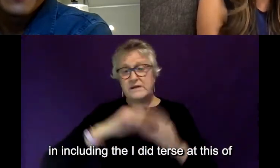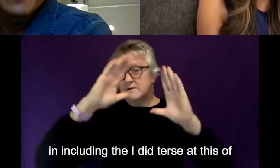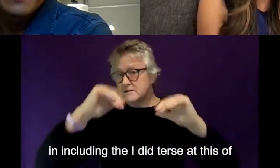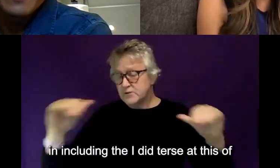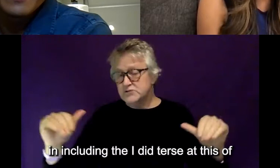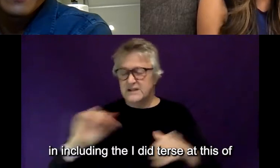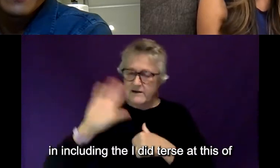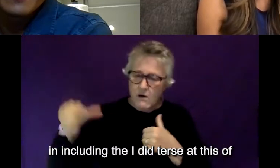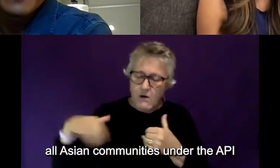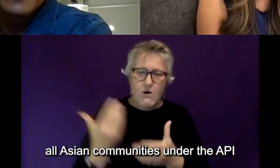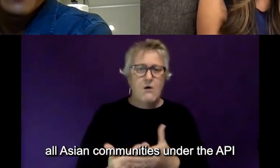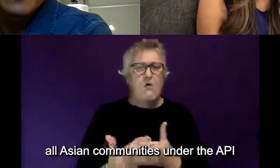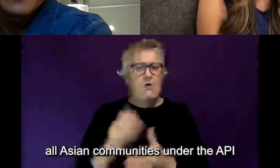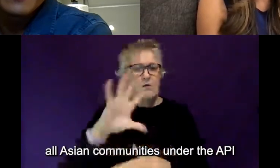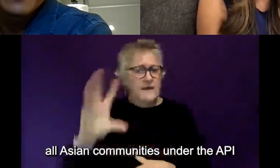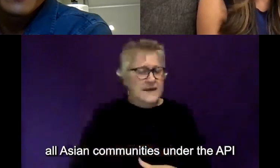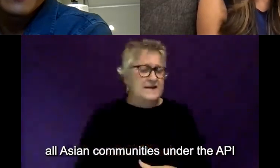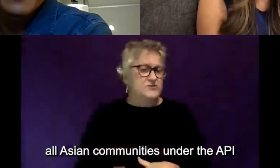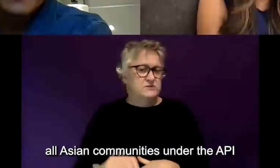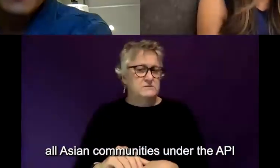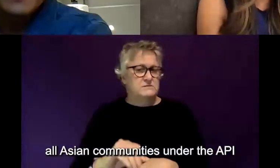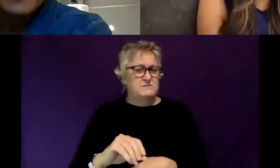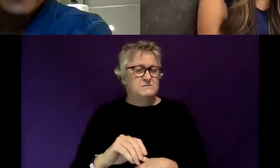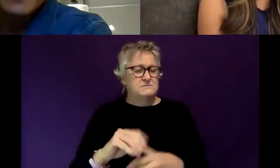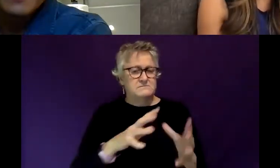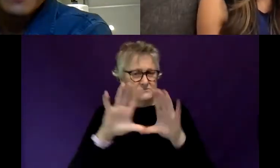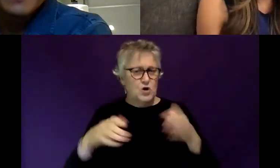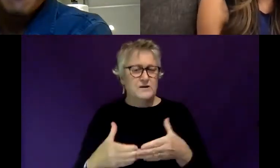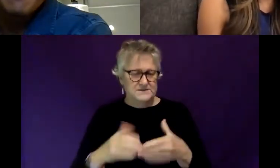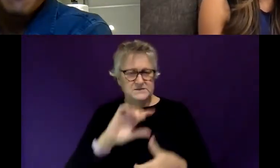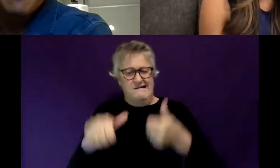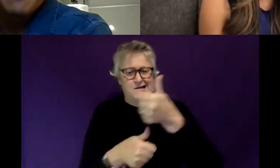Asian communities under the API caucus umbrella. So thank you, Alex.